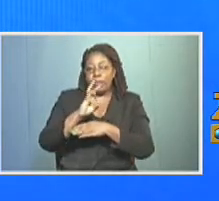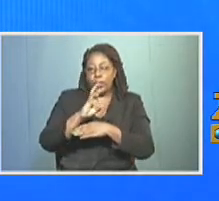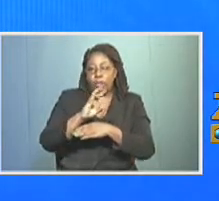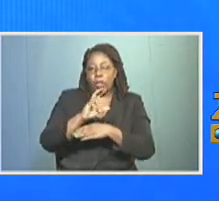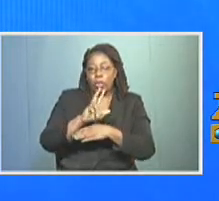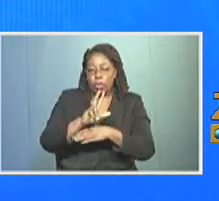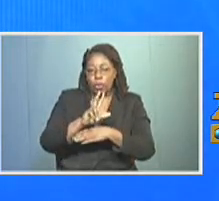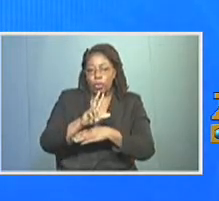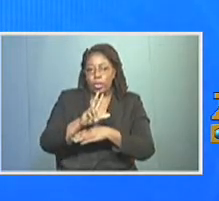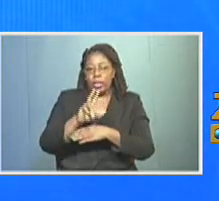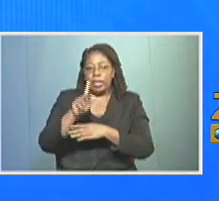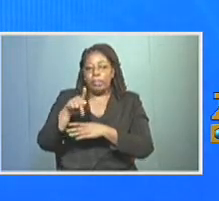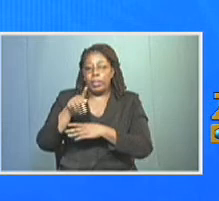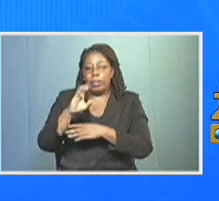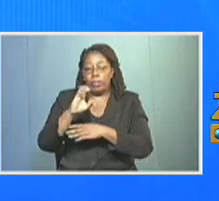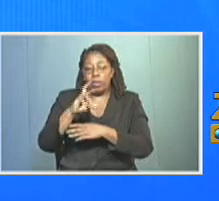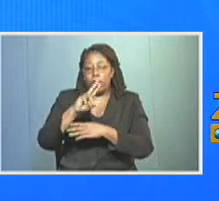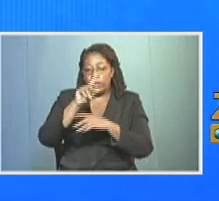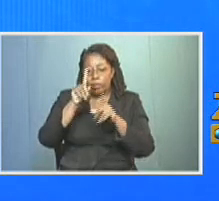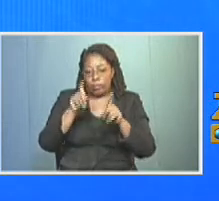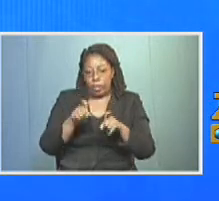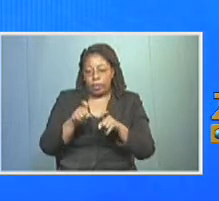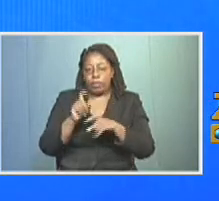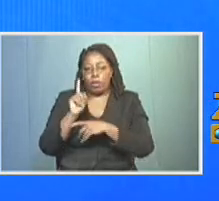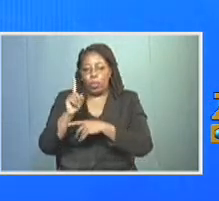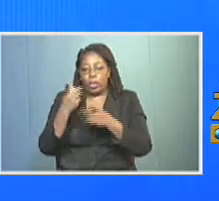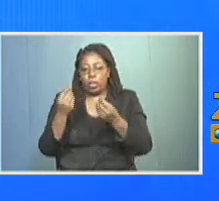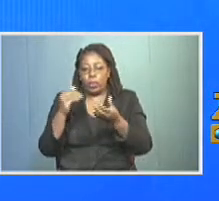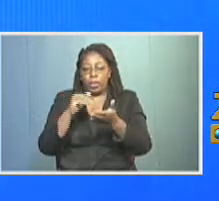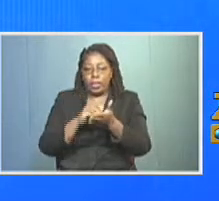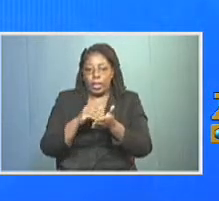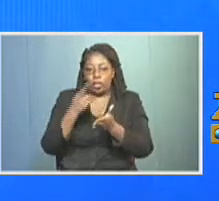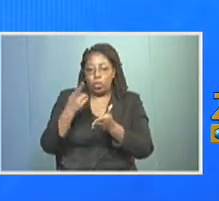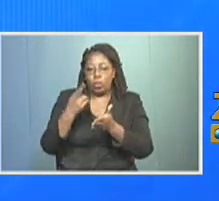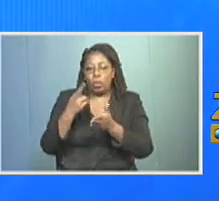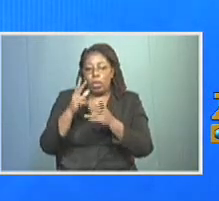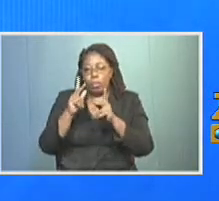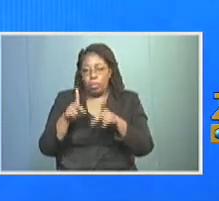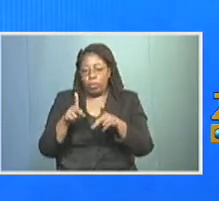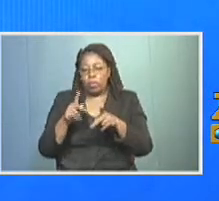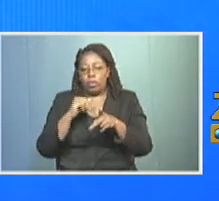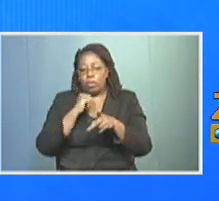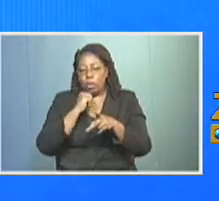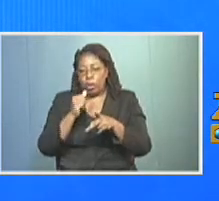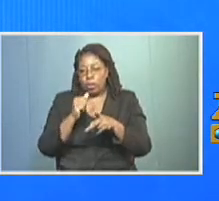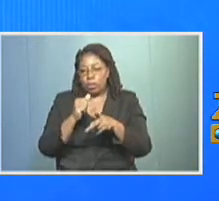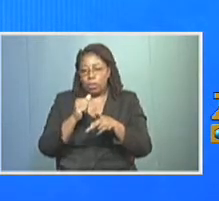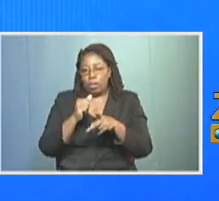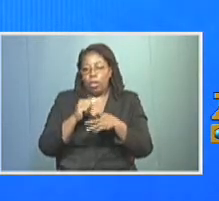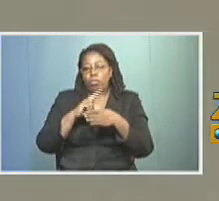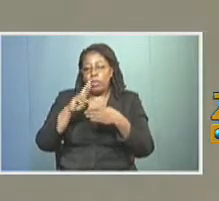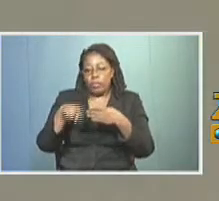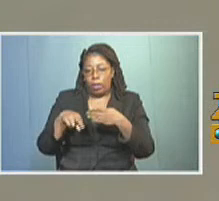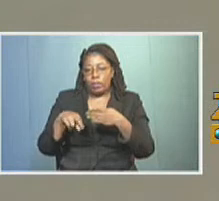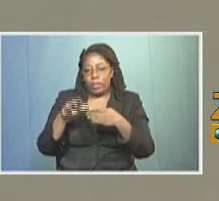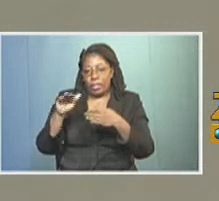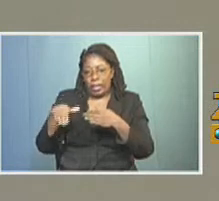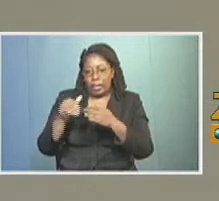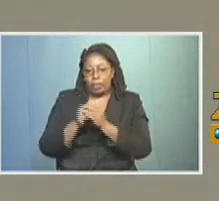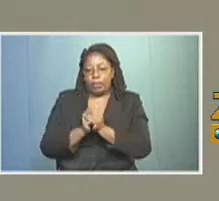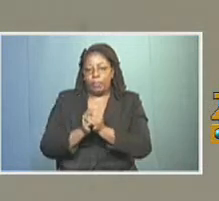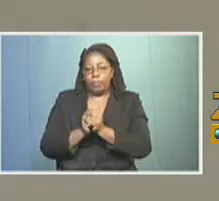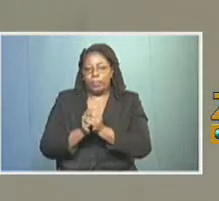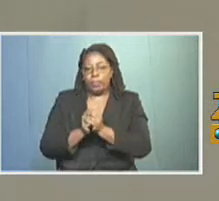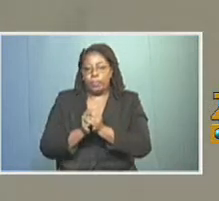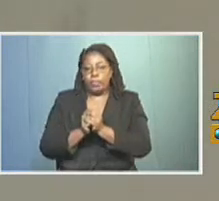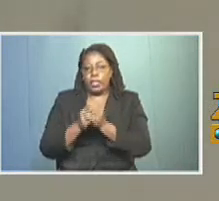RT-PCR tests being done. One of them a repeat, 2 returning inconclusive results. Well, said to be a game